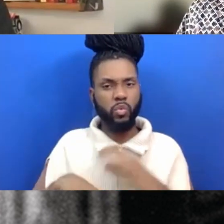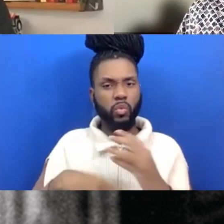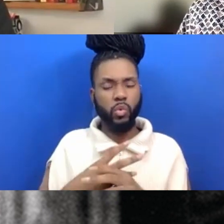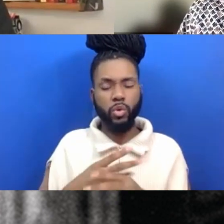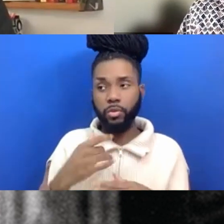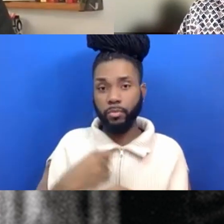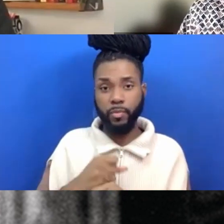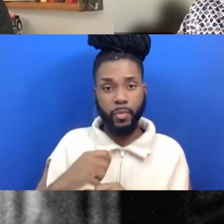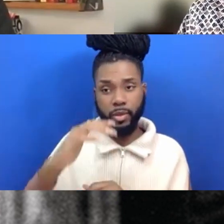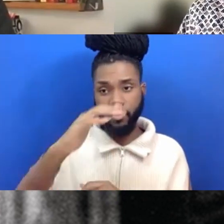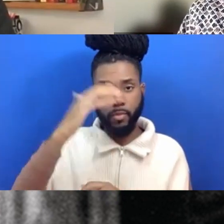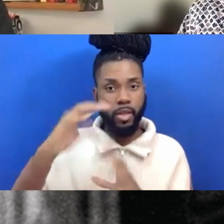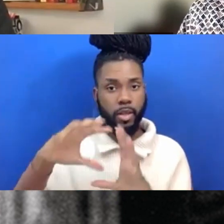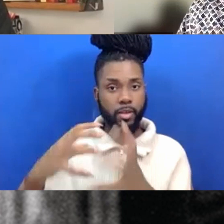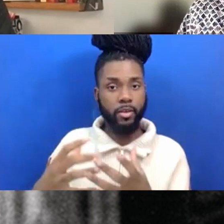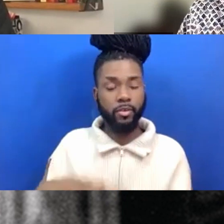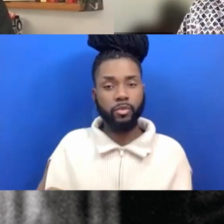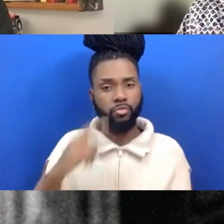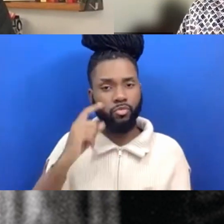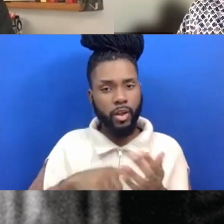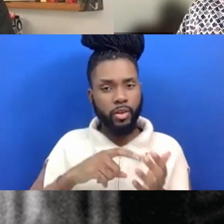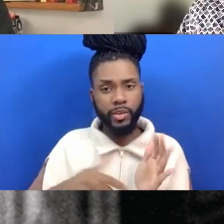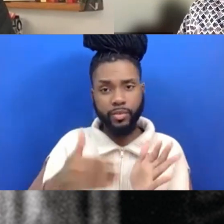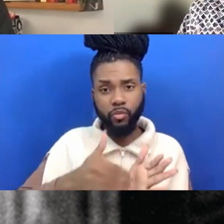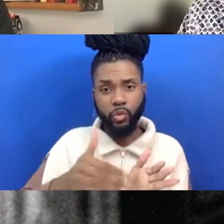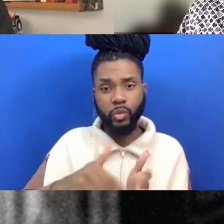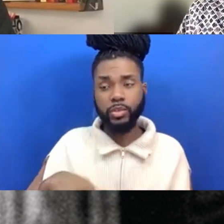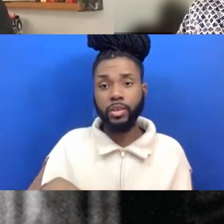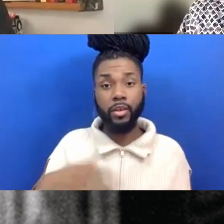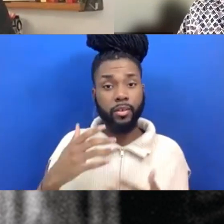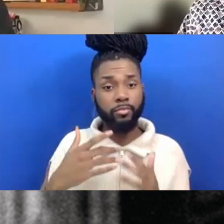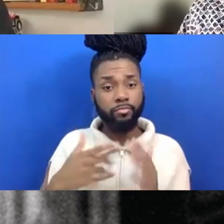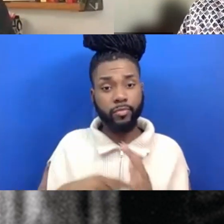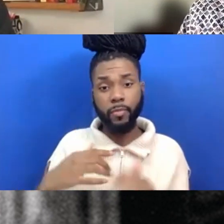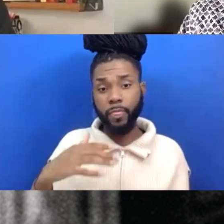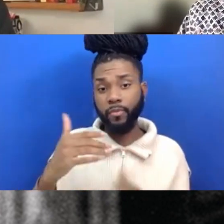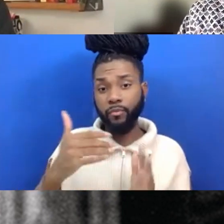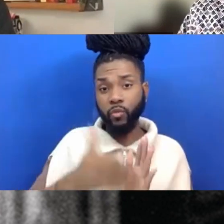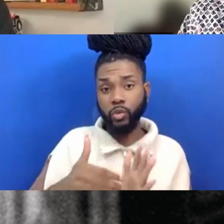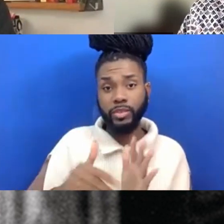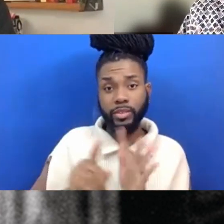a brilliant attention to frequencies, to the frequencies of Black visual and expressive culture.